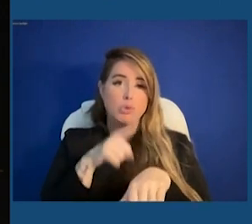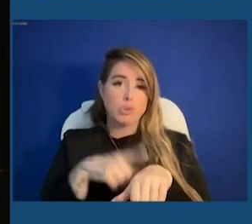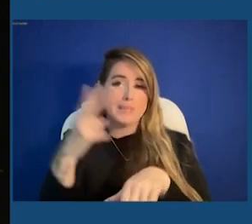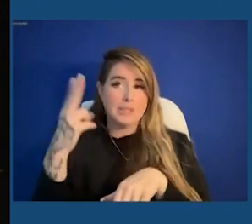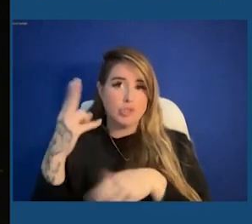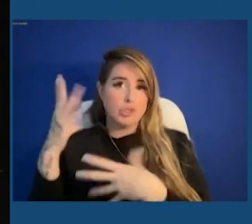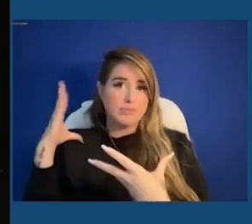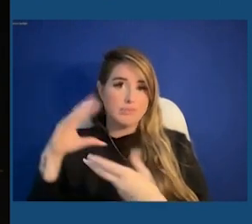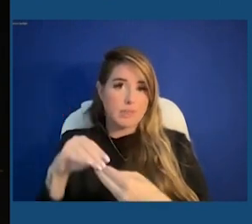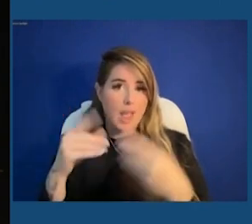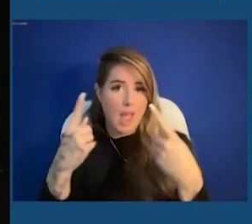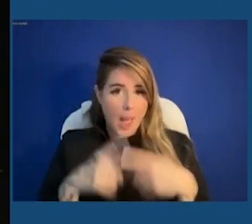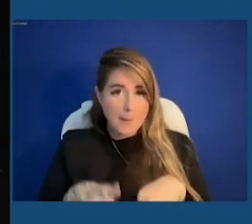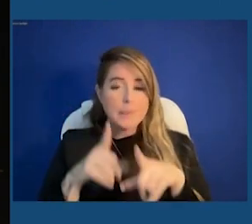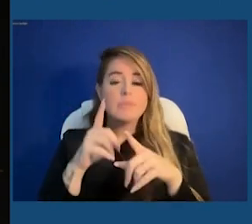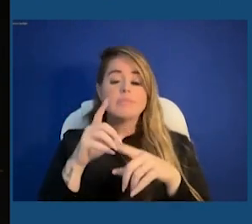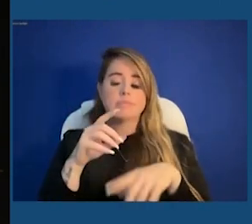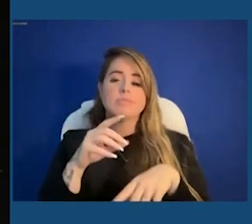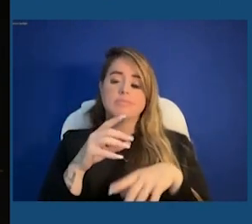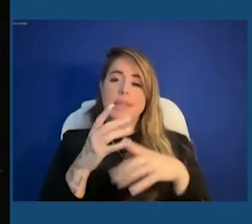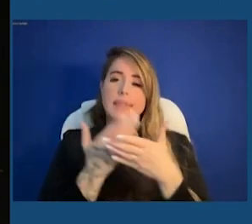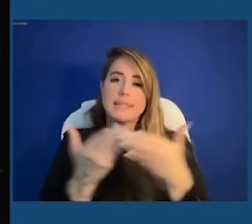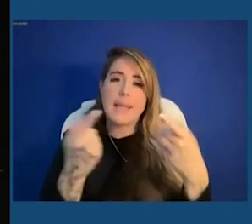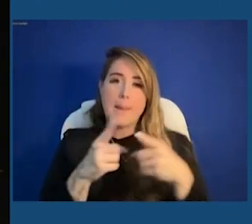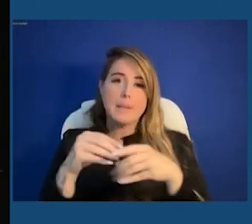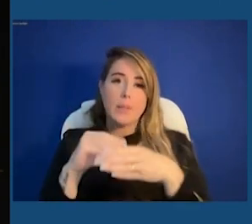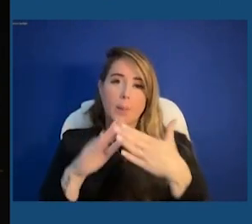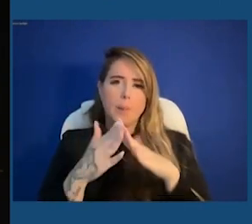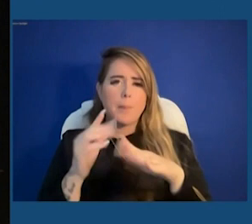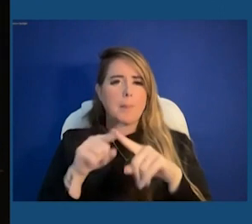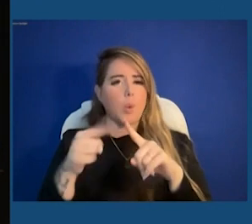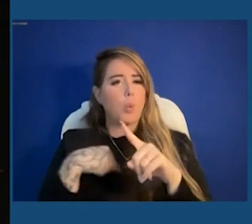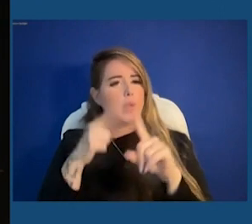have happened in communities, and working towards solutions.